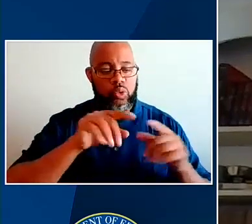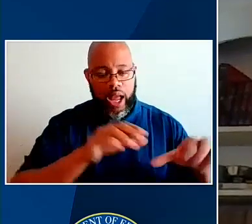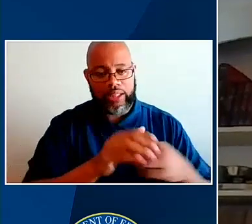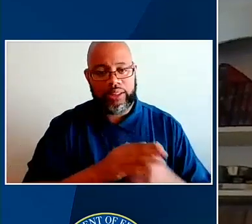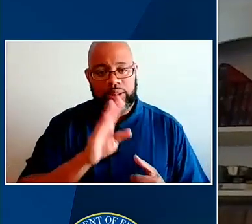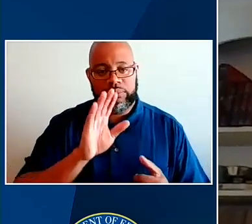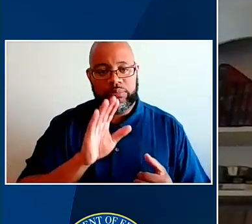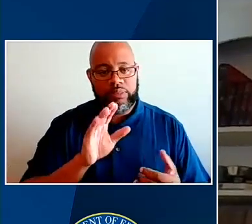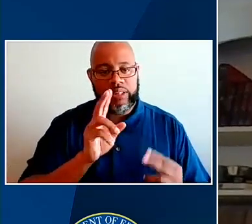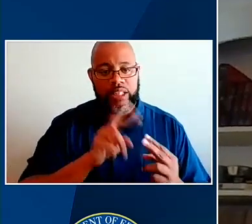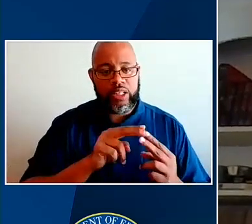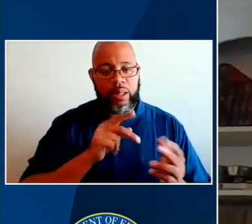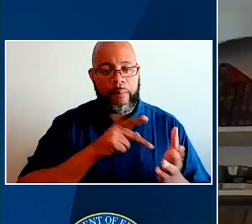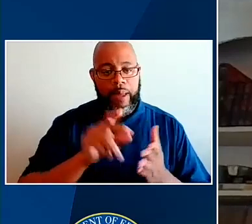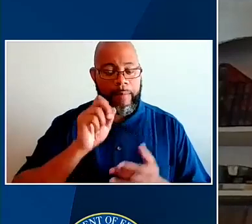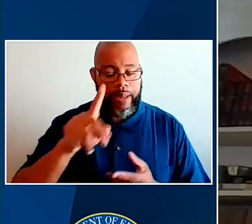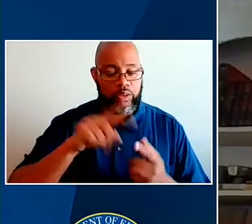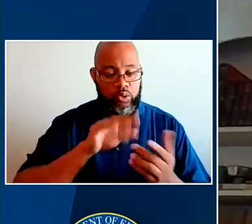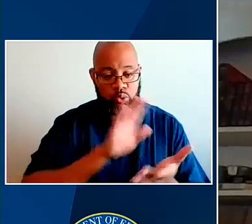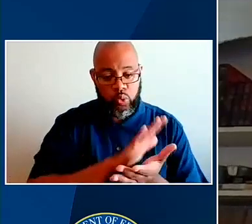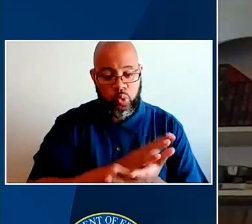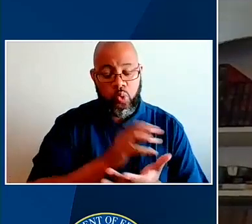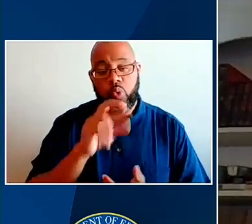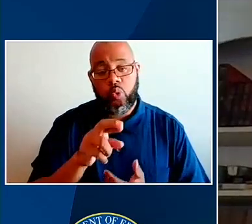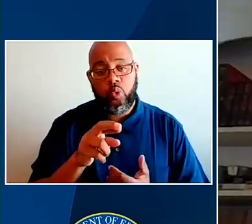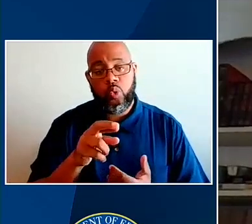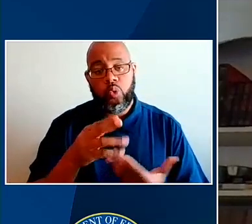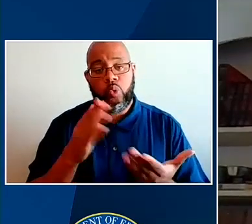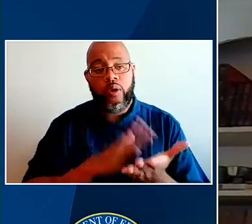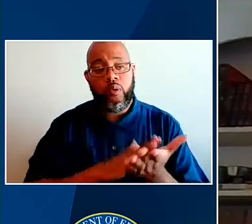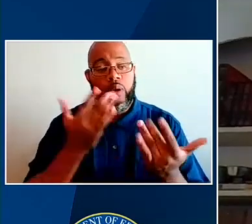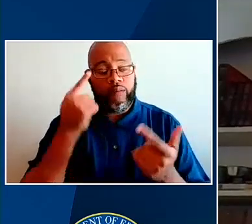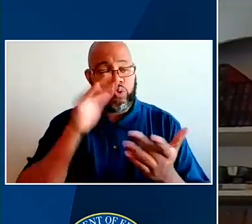either paying it back to the school or for the school to enter